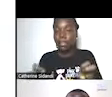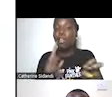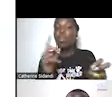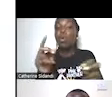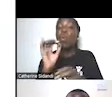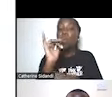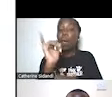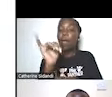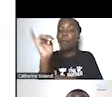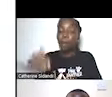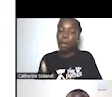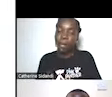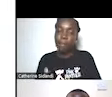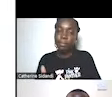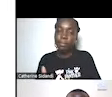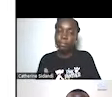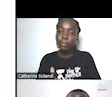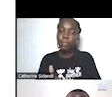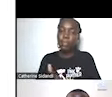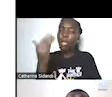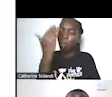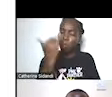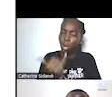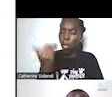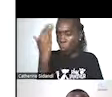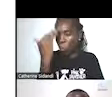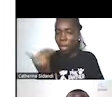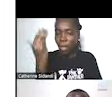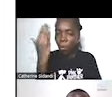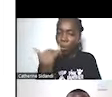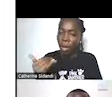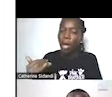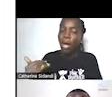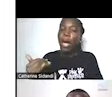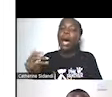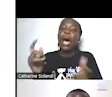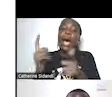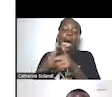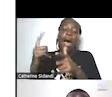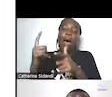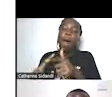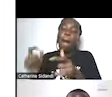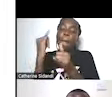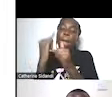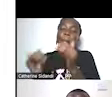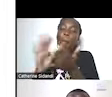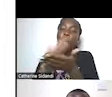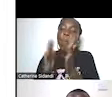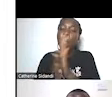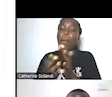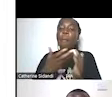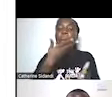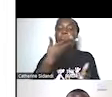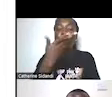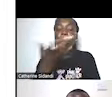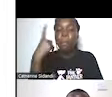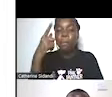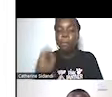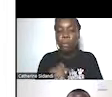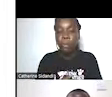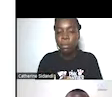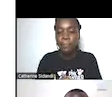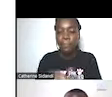ask yourself why until the last why becomes the answer for you. Then from there now, you are able to